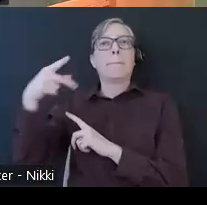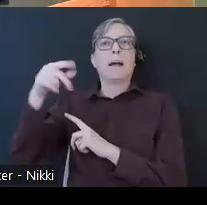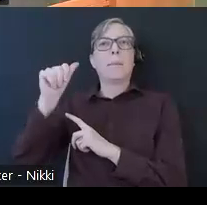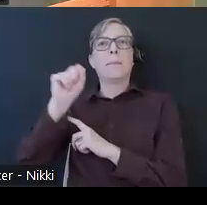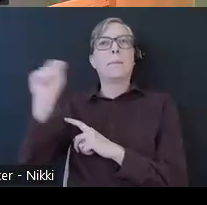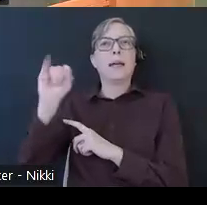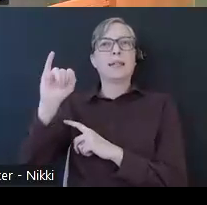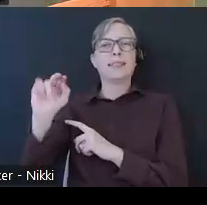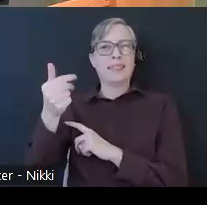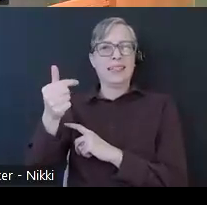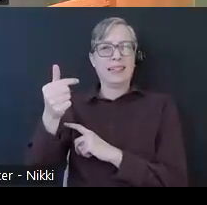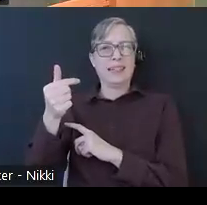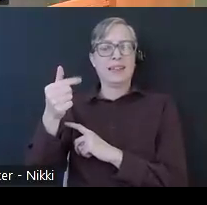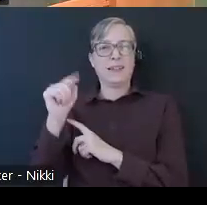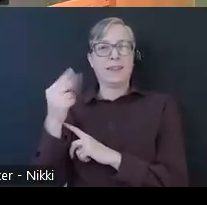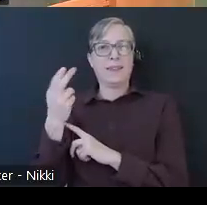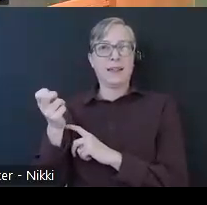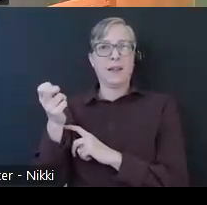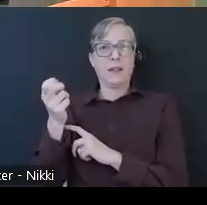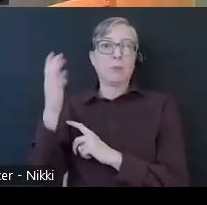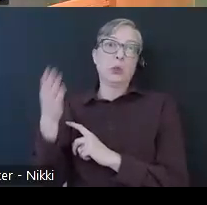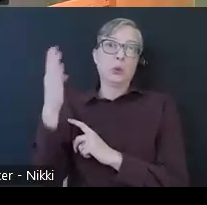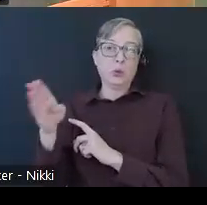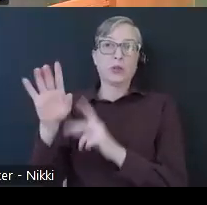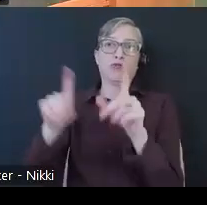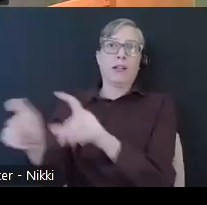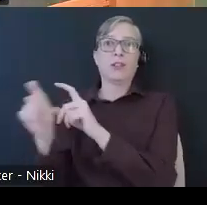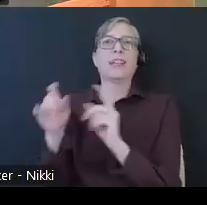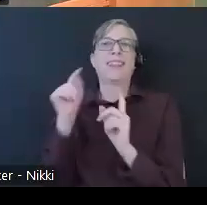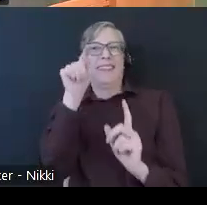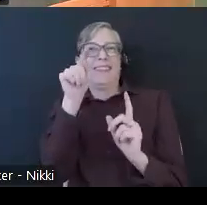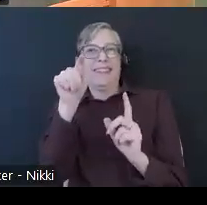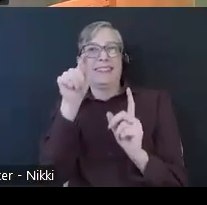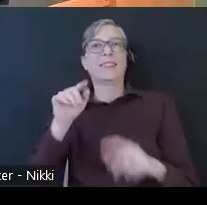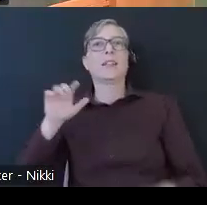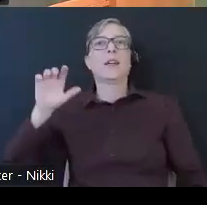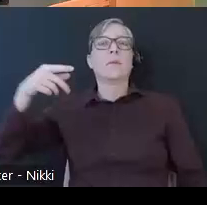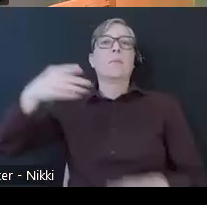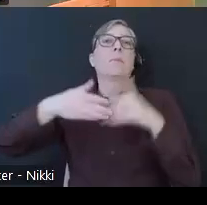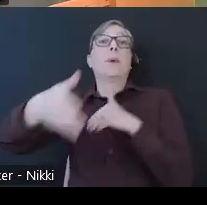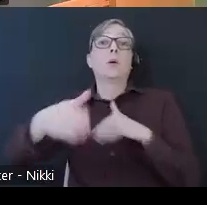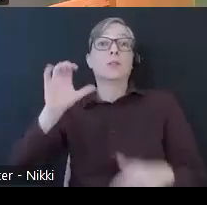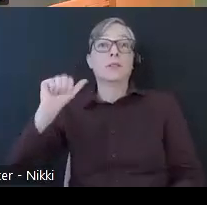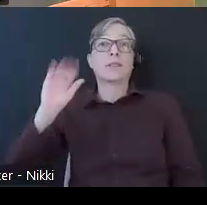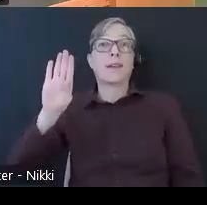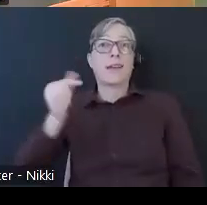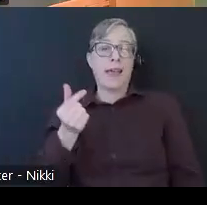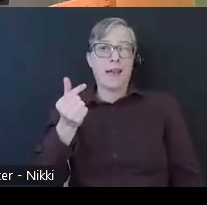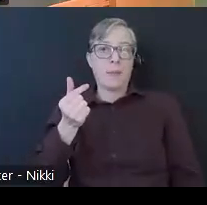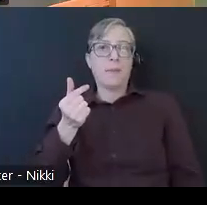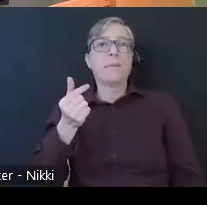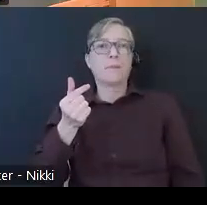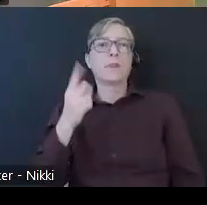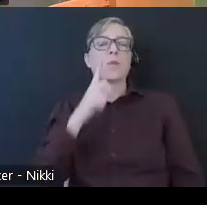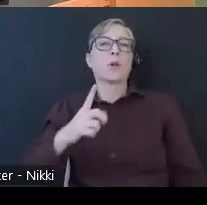where we showed this collaborative care for post-CABG depression, sped recovery from depression. And at the